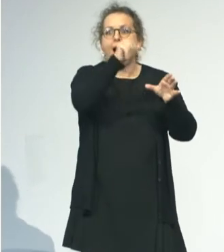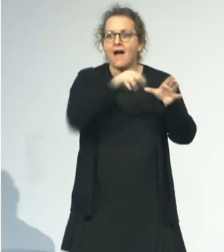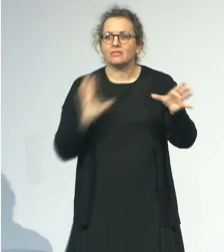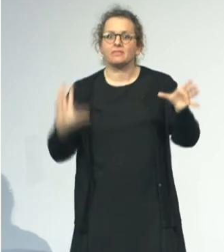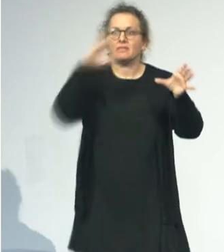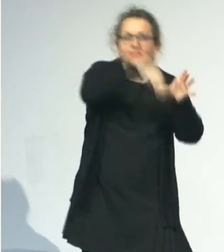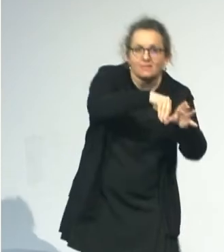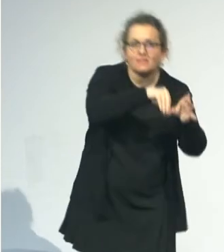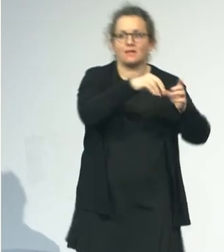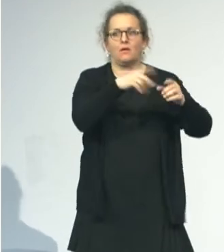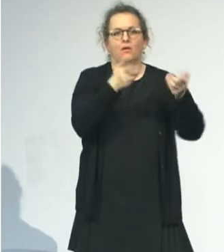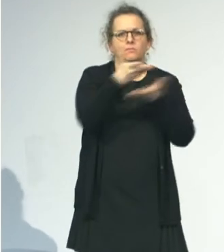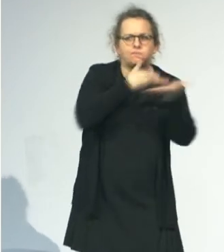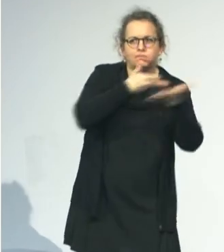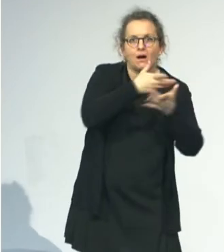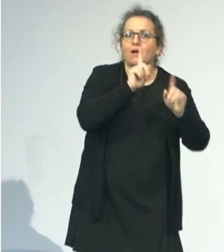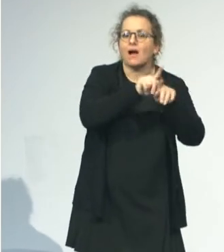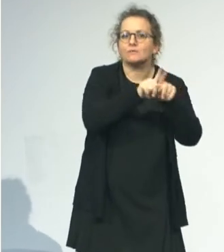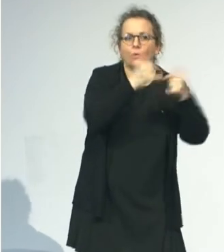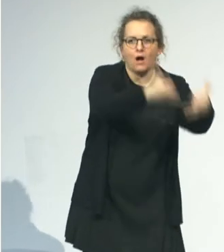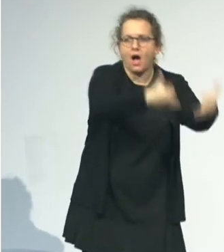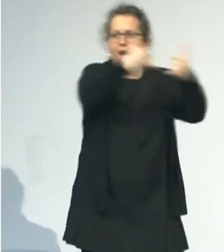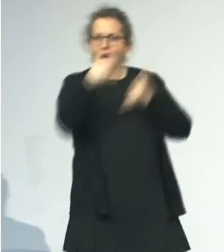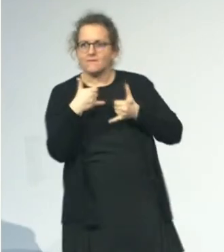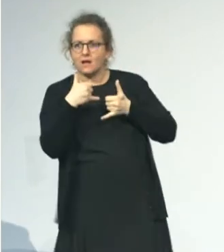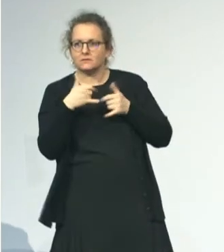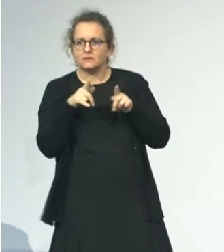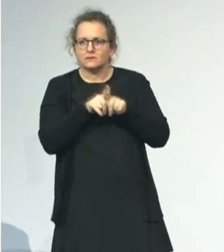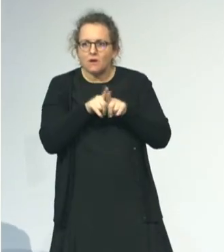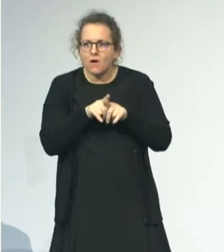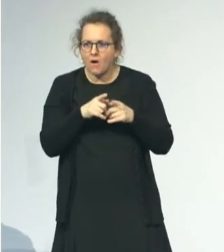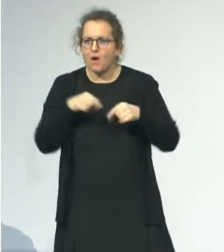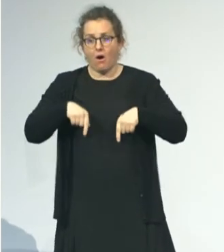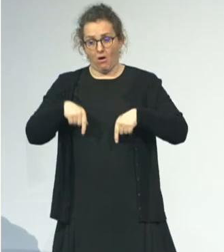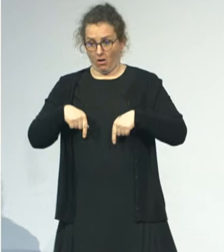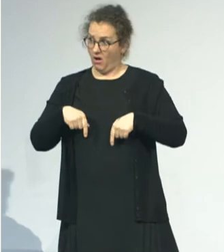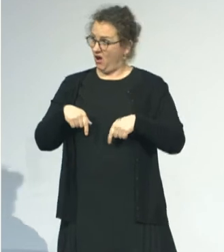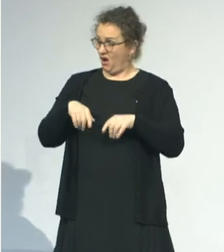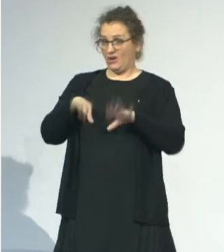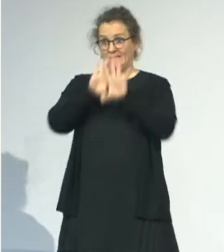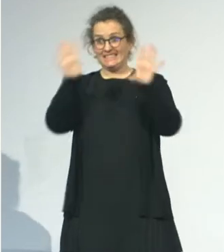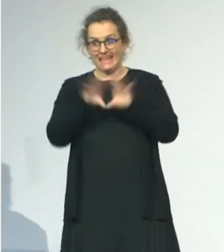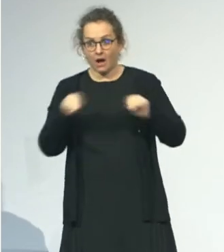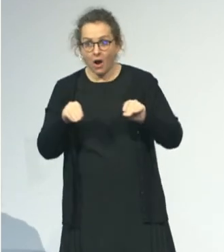from a conference at the UN and Zero Project, which now is really known in Israel,